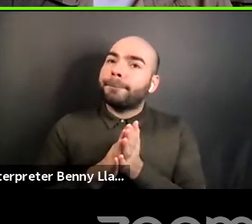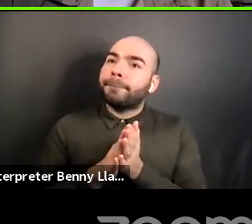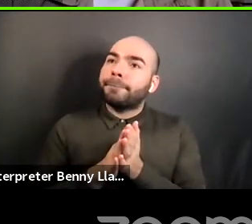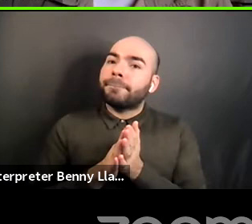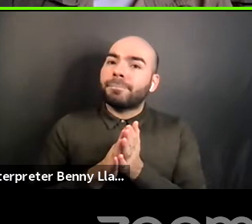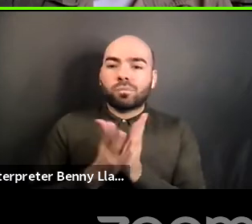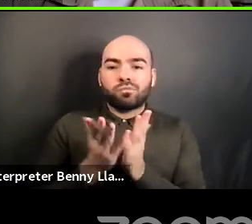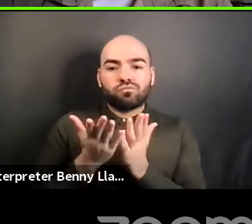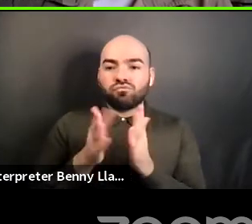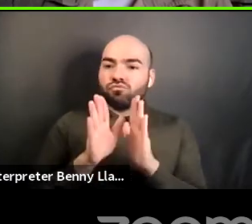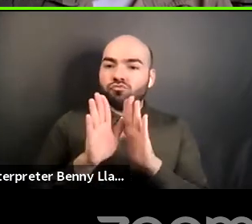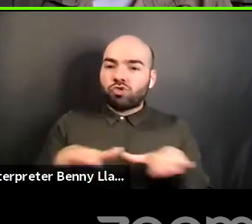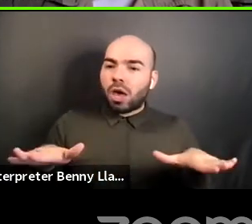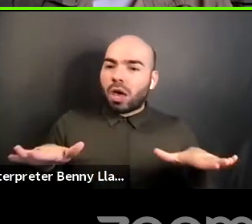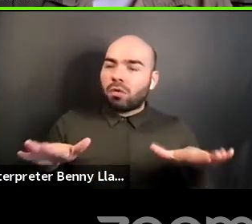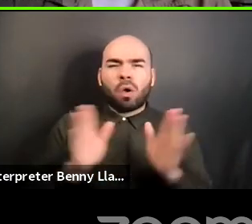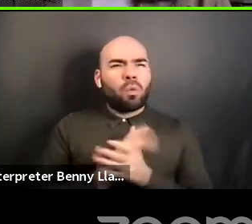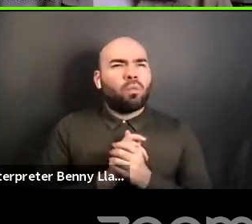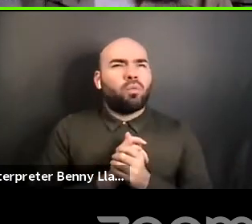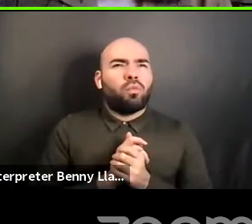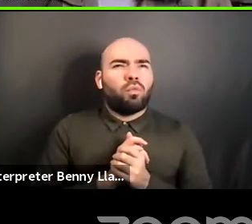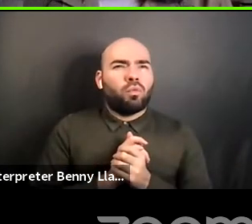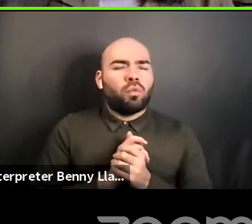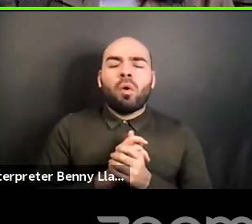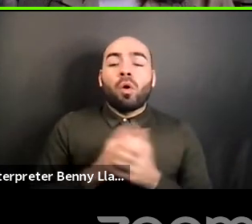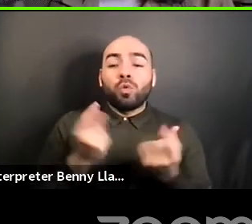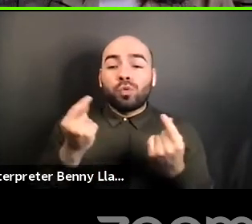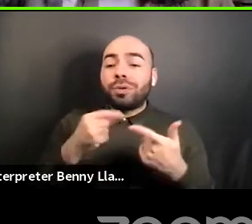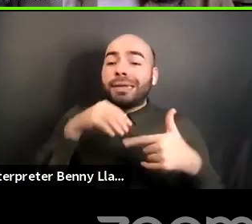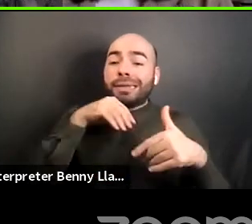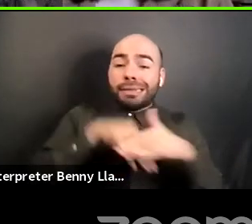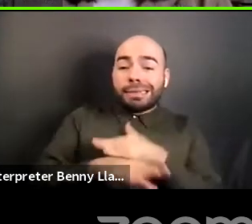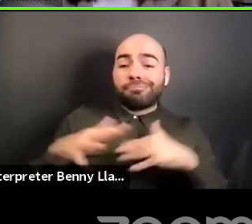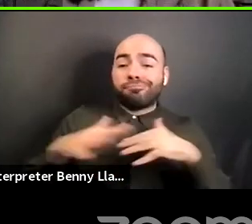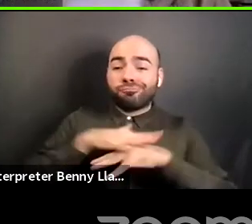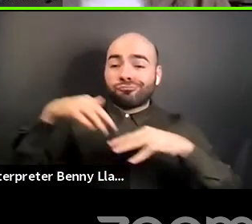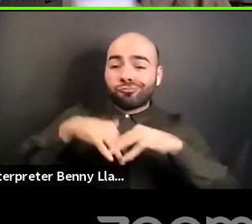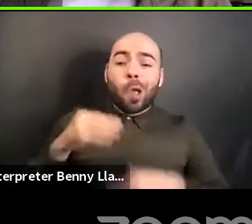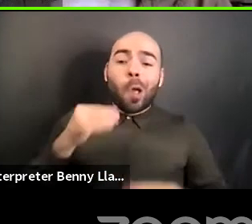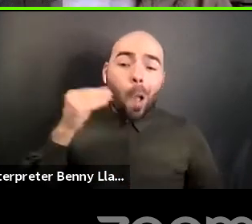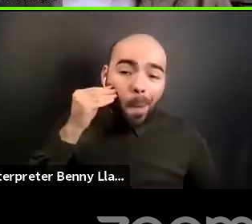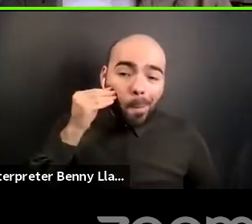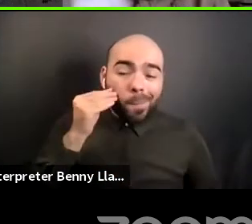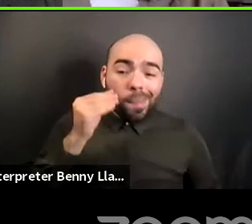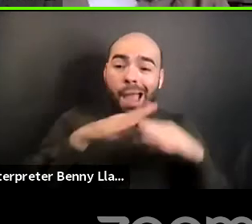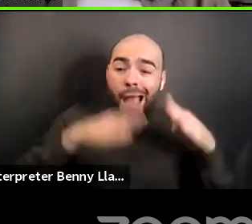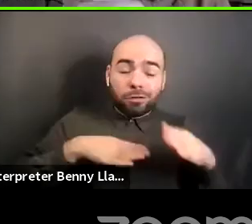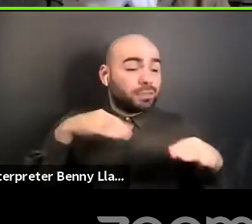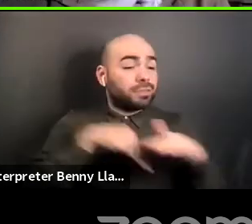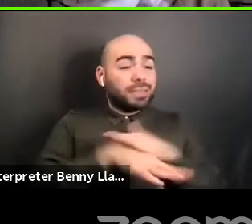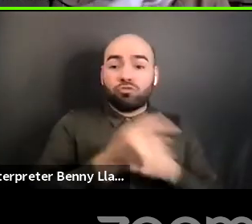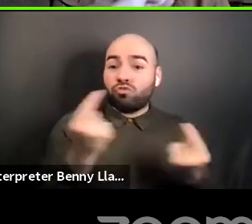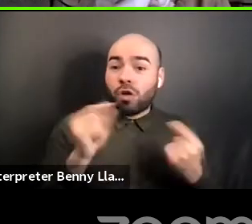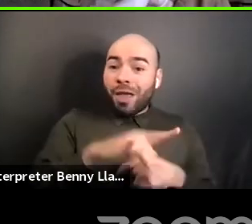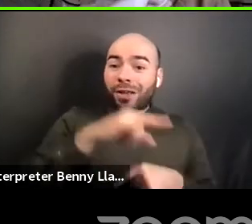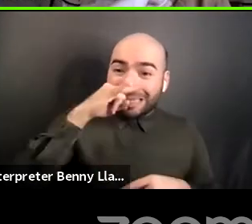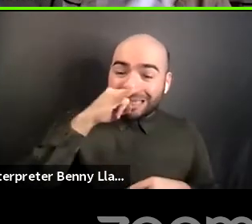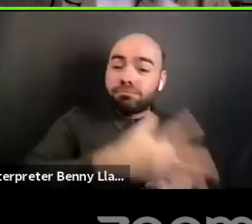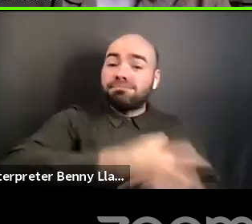child and fam, not, they went into homes of Native Americans, said they were unfit, scooped their kids out, and then put them in